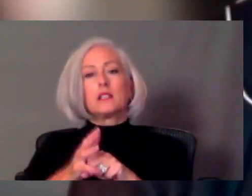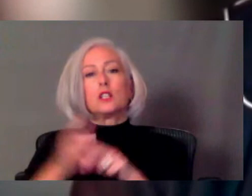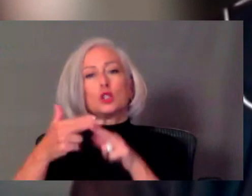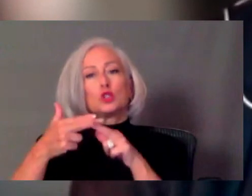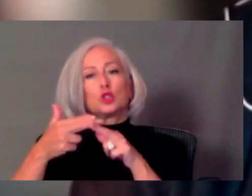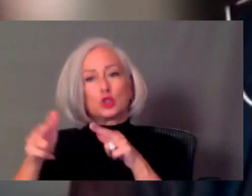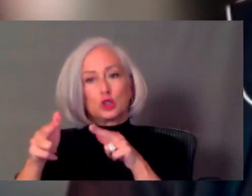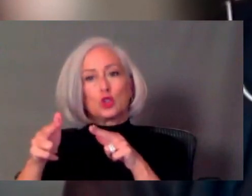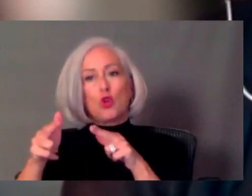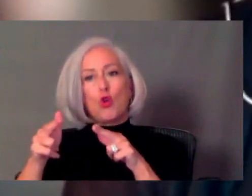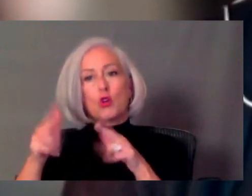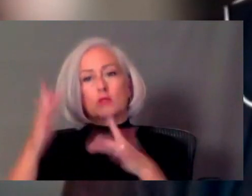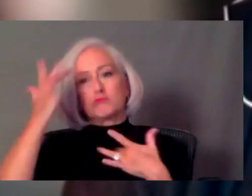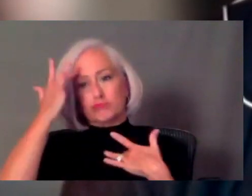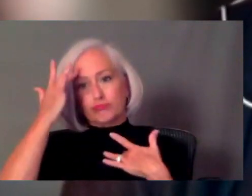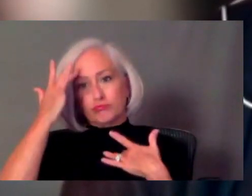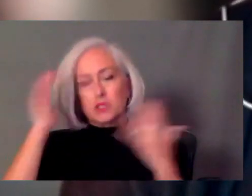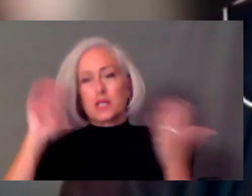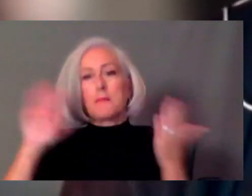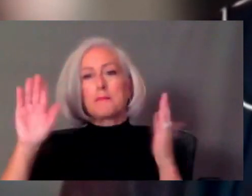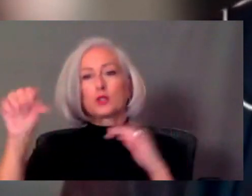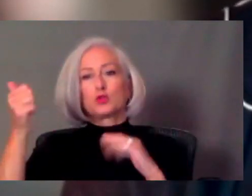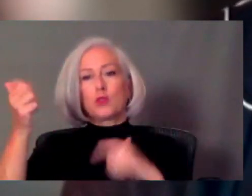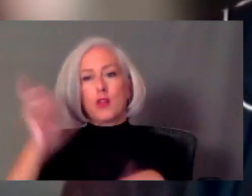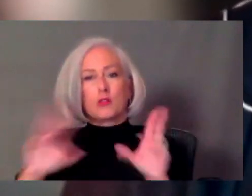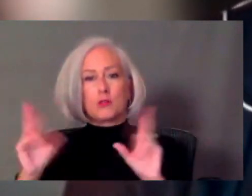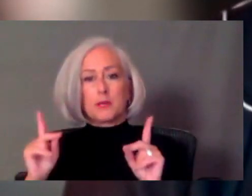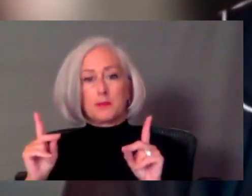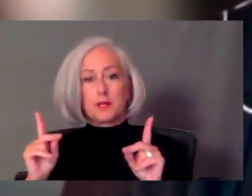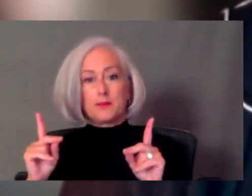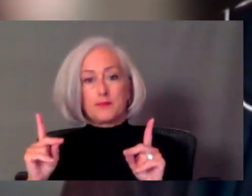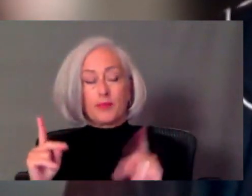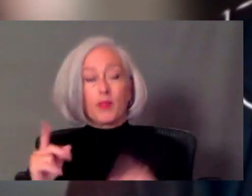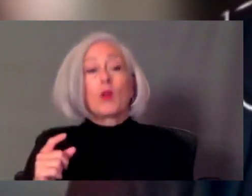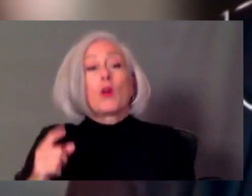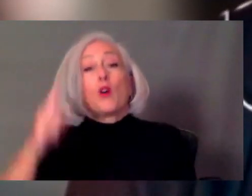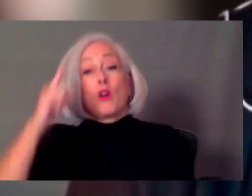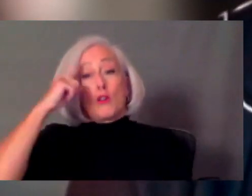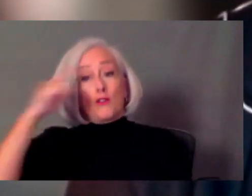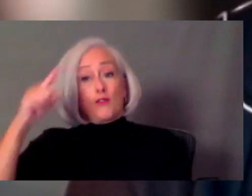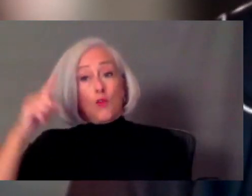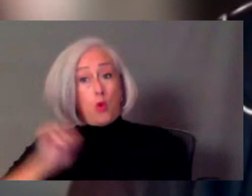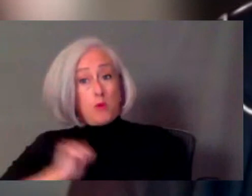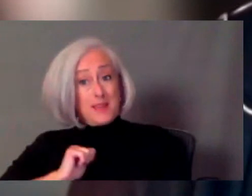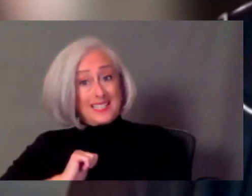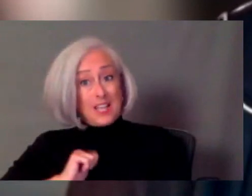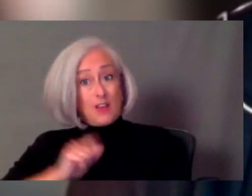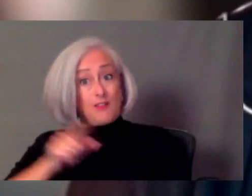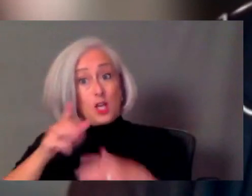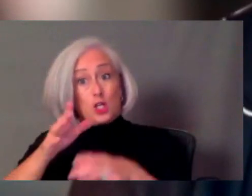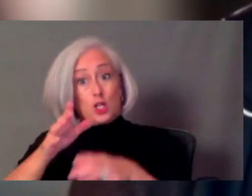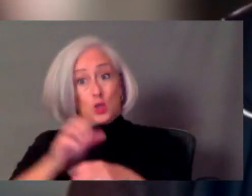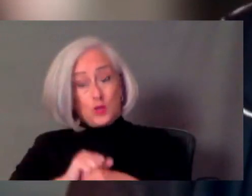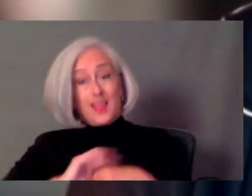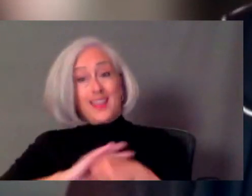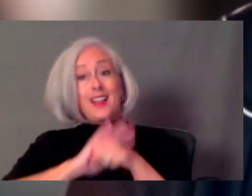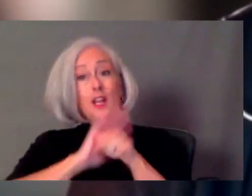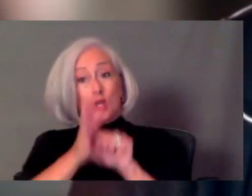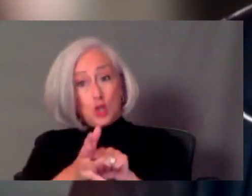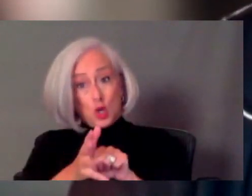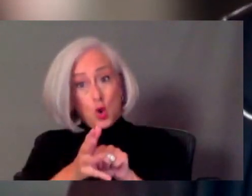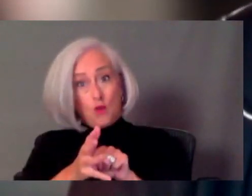few days. Well, thank you, first of all, for stepping up and being a part of that trial. And just what would your message be to somebody